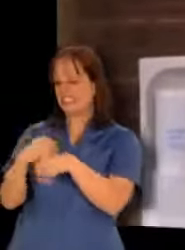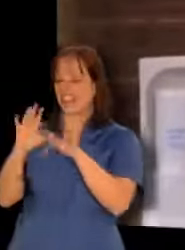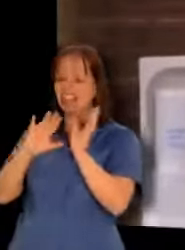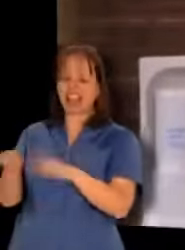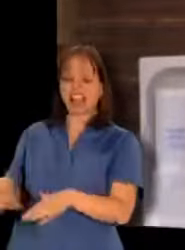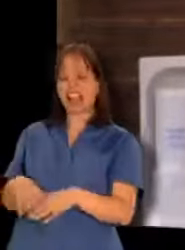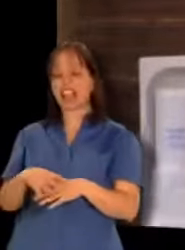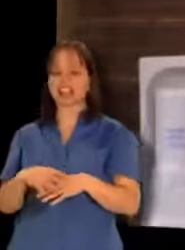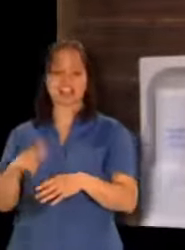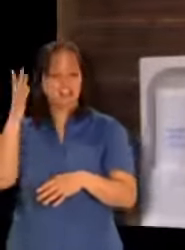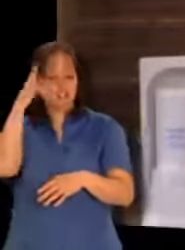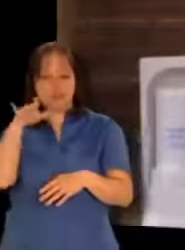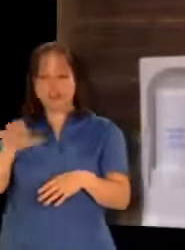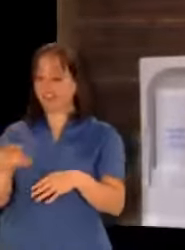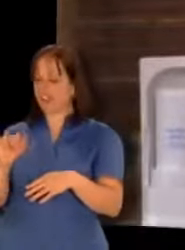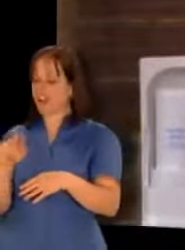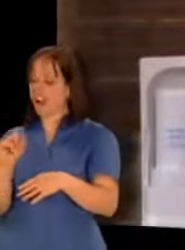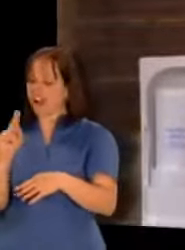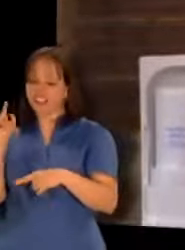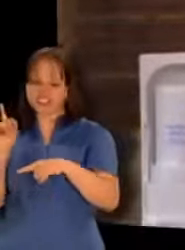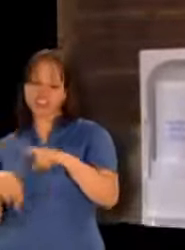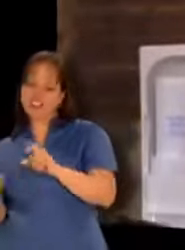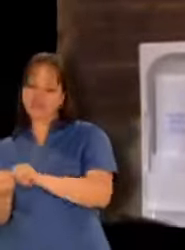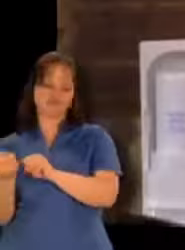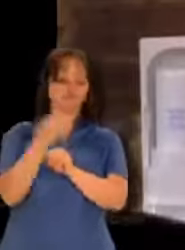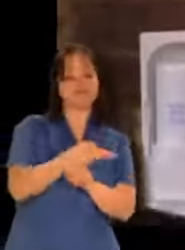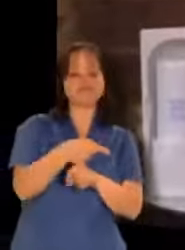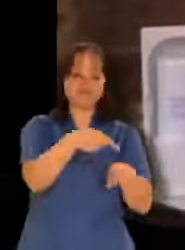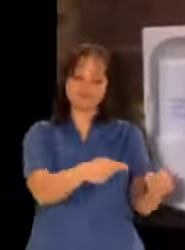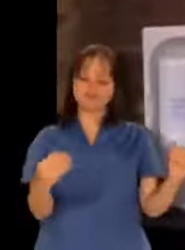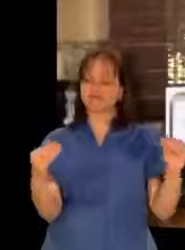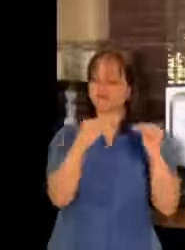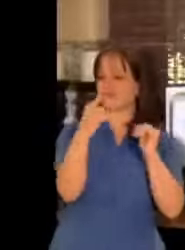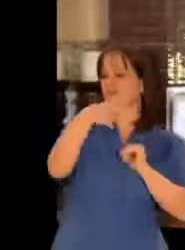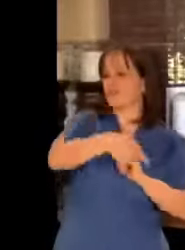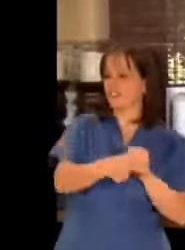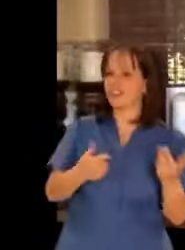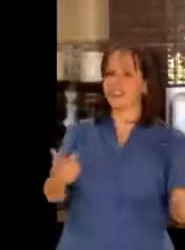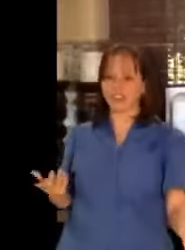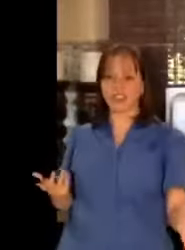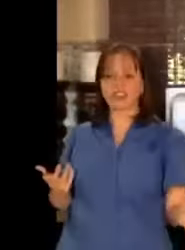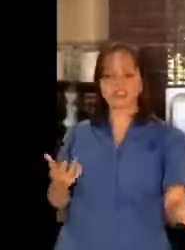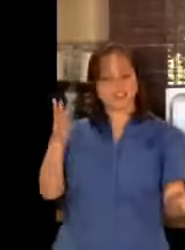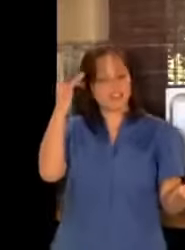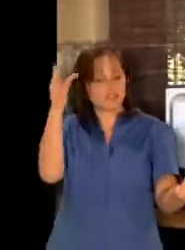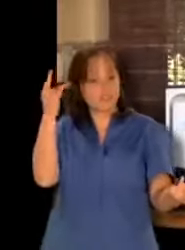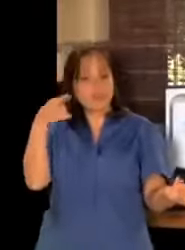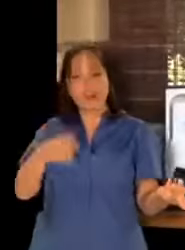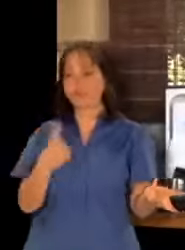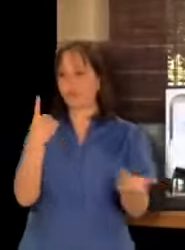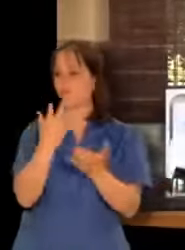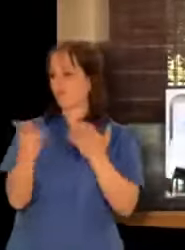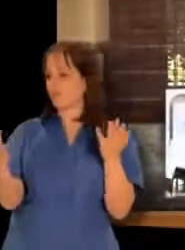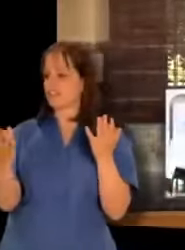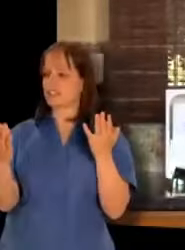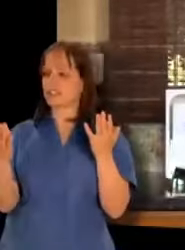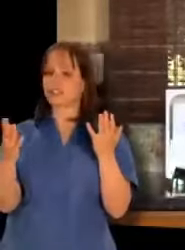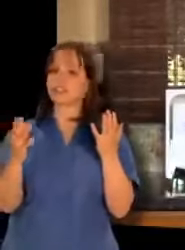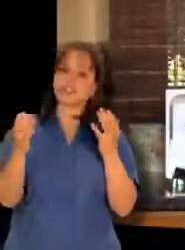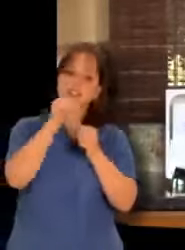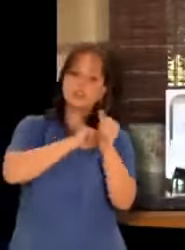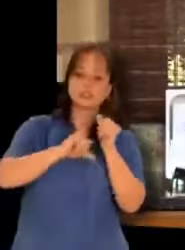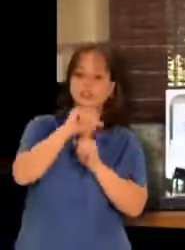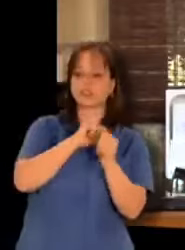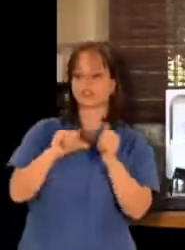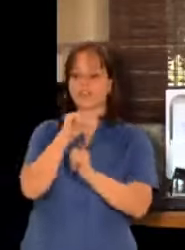of the ionizers can really do what this does. And that's why, I'll tell you, there's one thing. The Association of Preventive Medicine